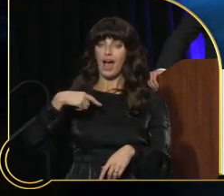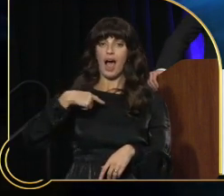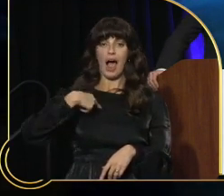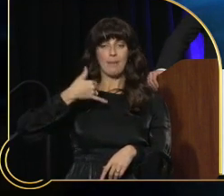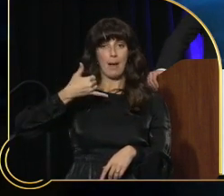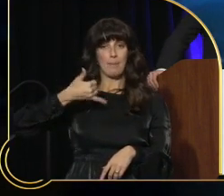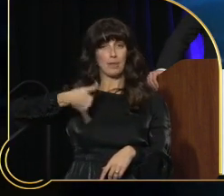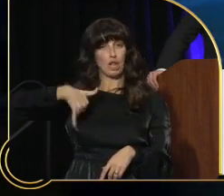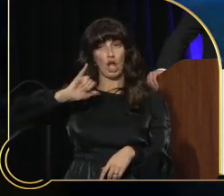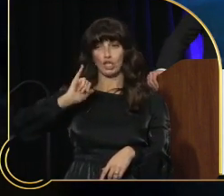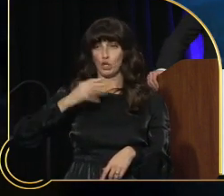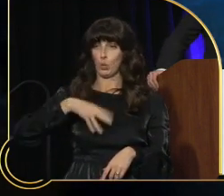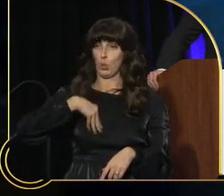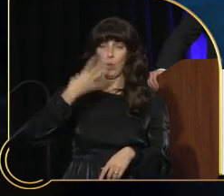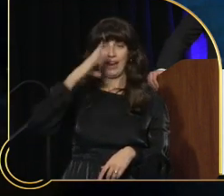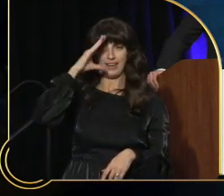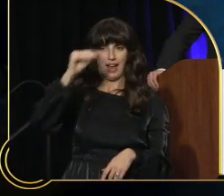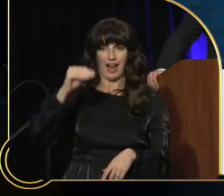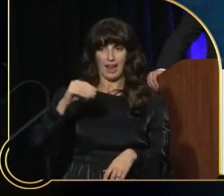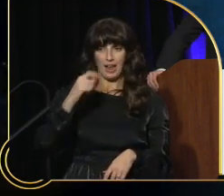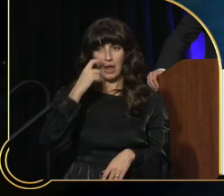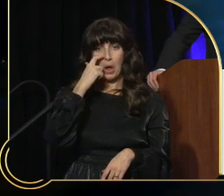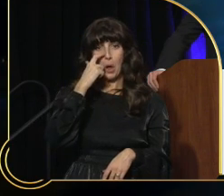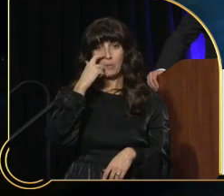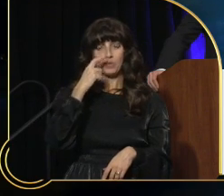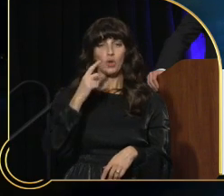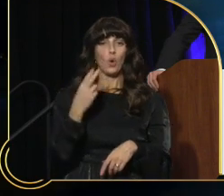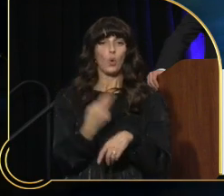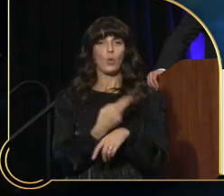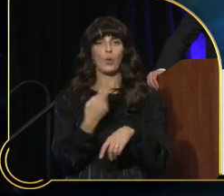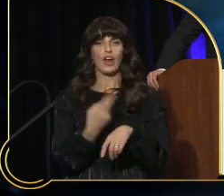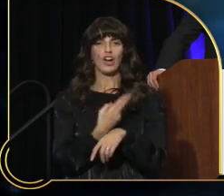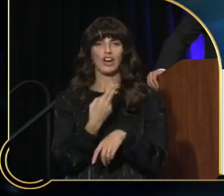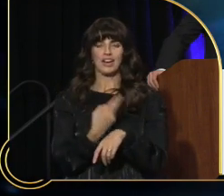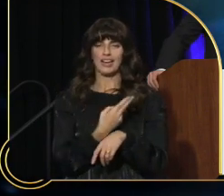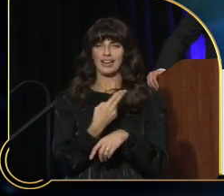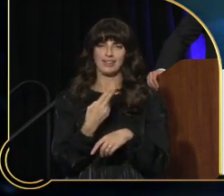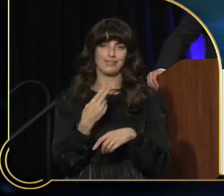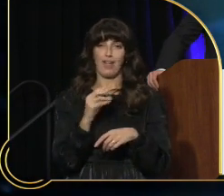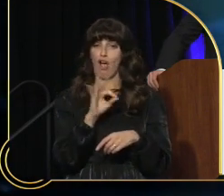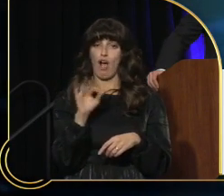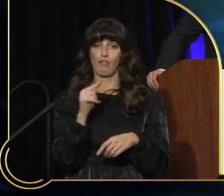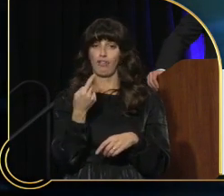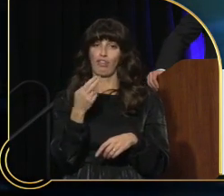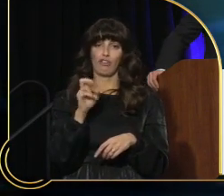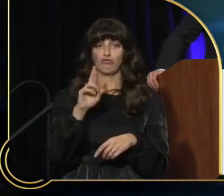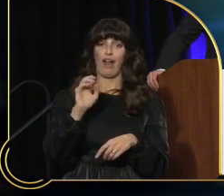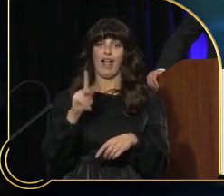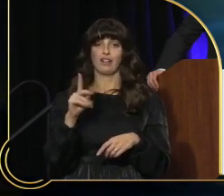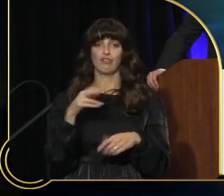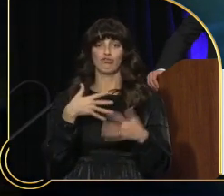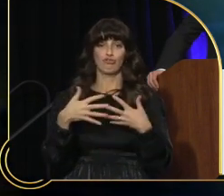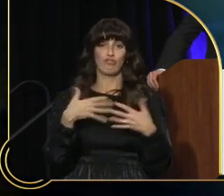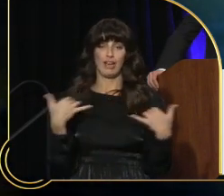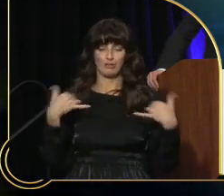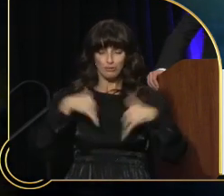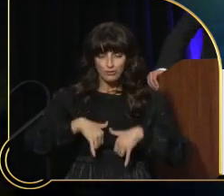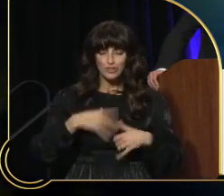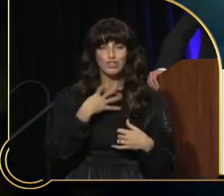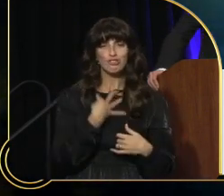very pasty-faced white guy wearing an off-the-rack gray suit and a striped shirt and a blue